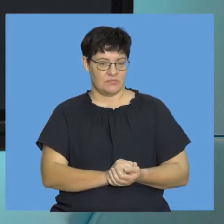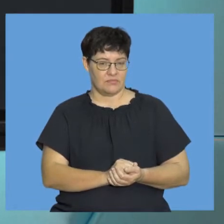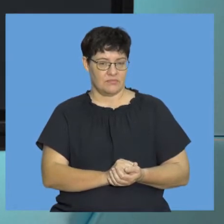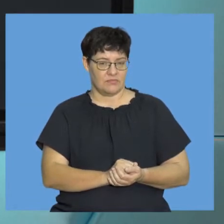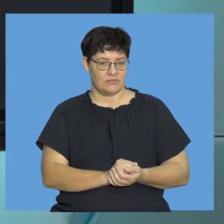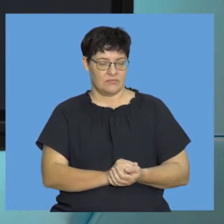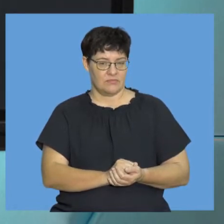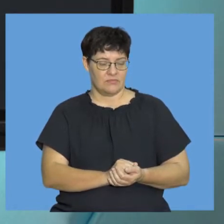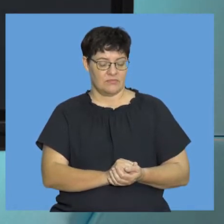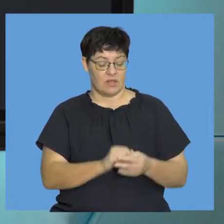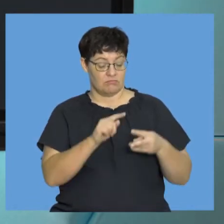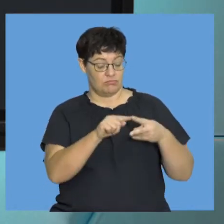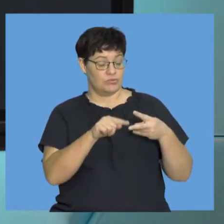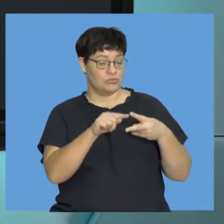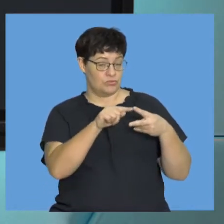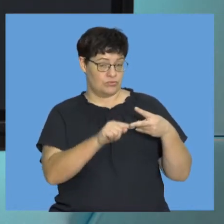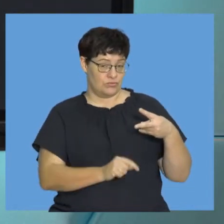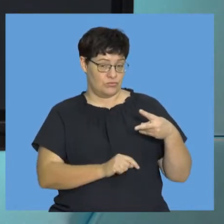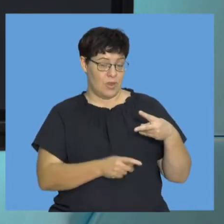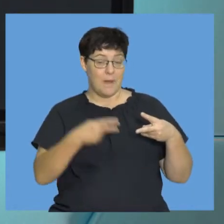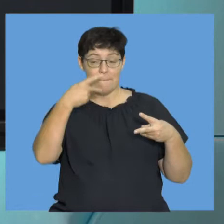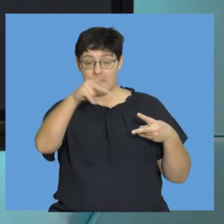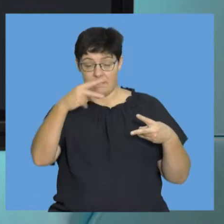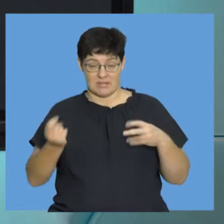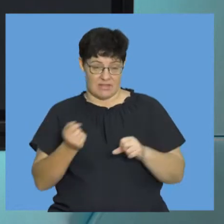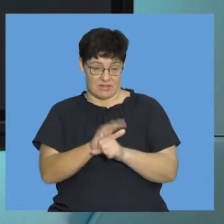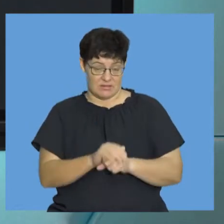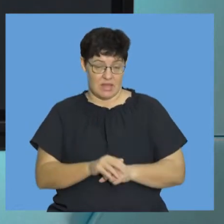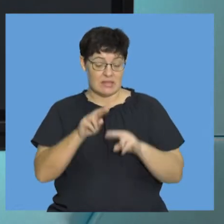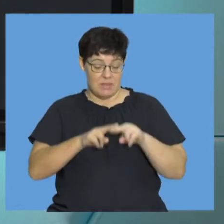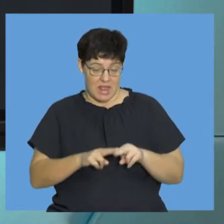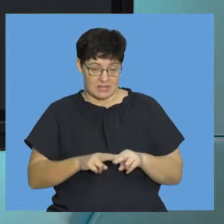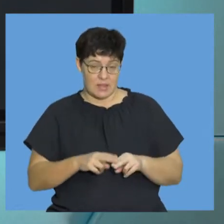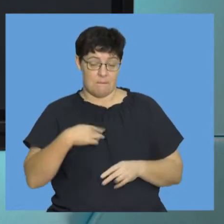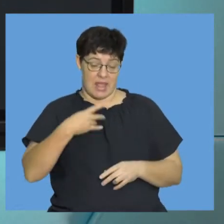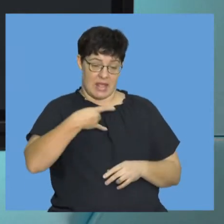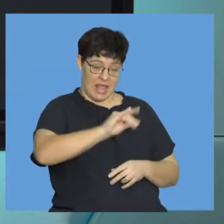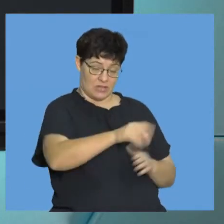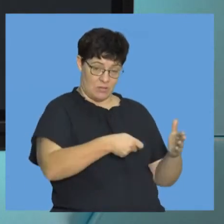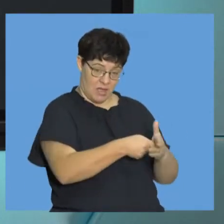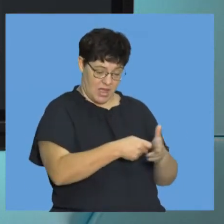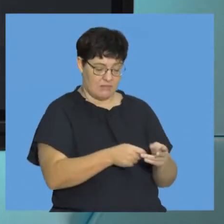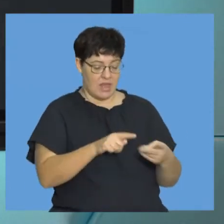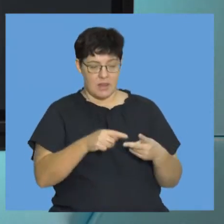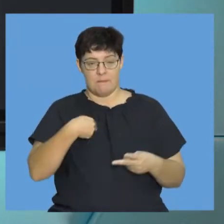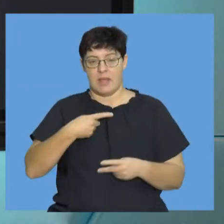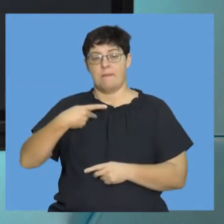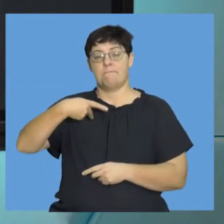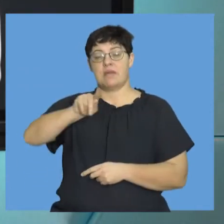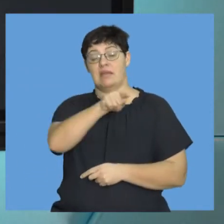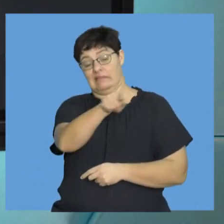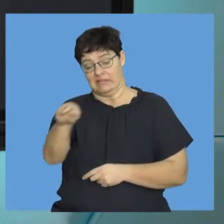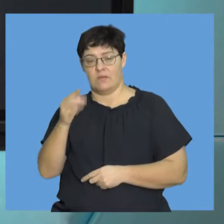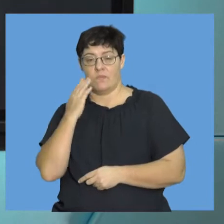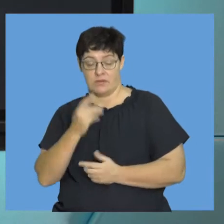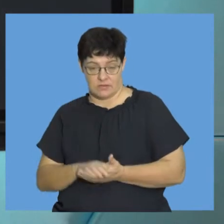two things would affect your payments: your cash purchases and your payments to your creditors. Cash purchases